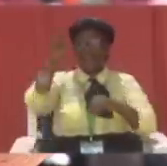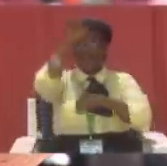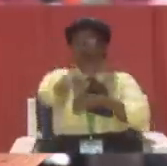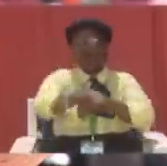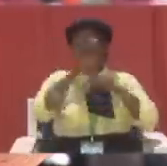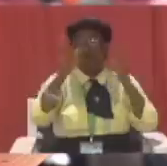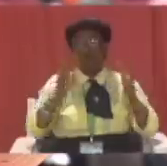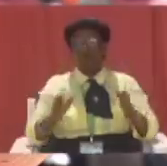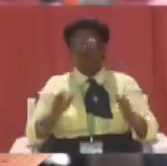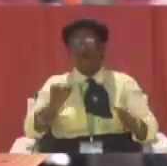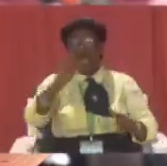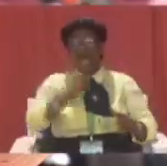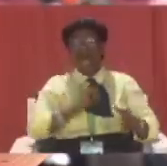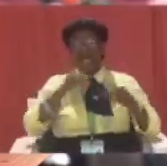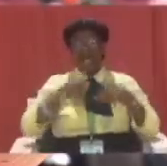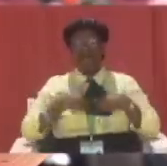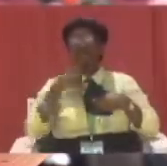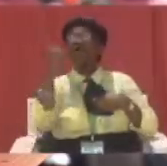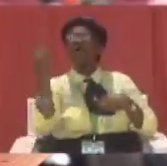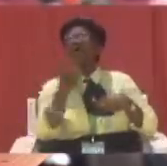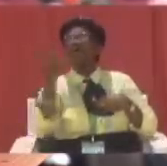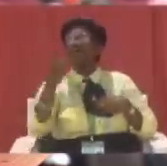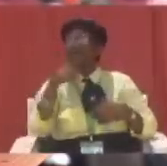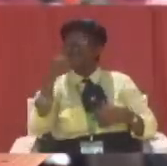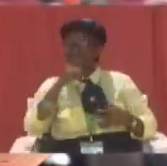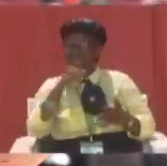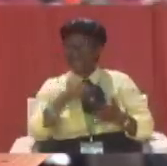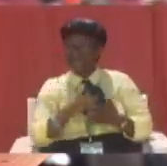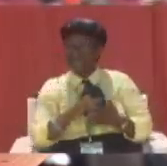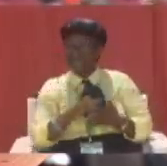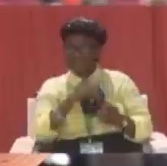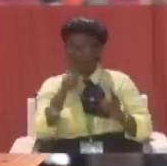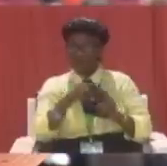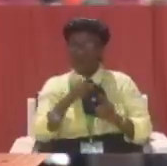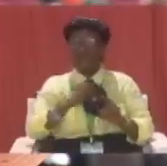I've always said it, and when I say it, people argue with me.